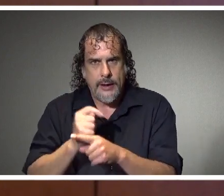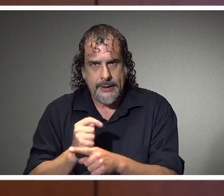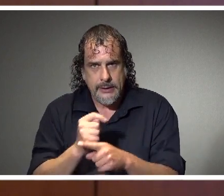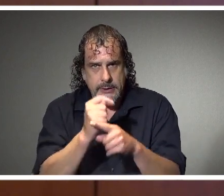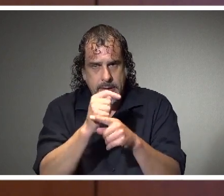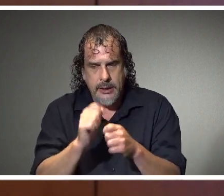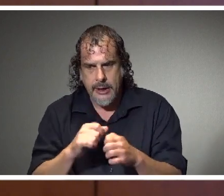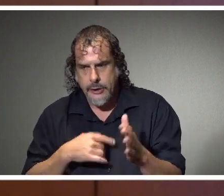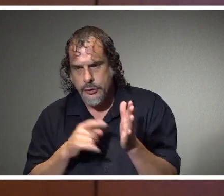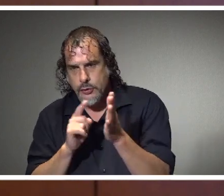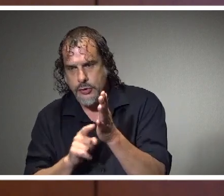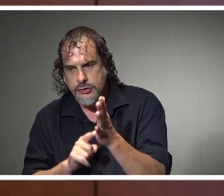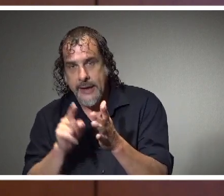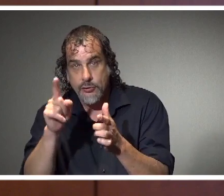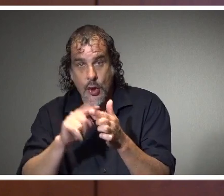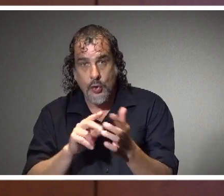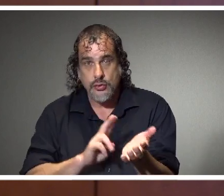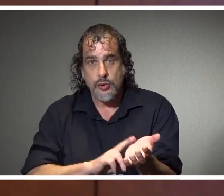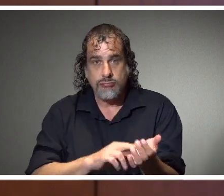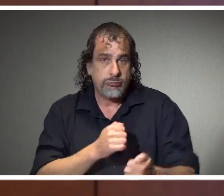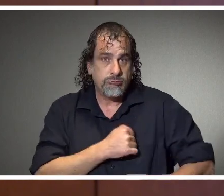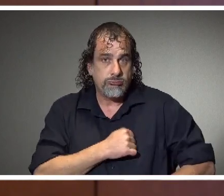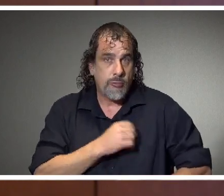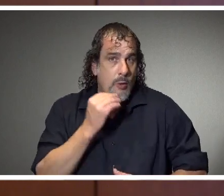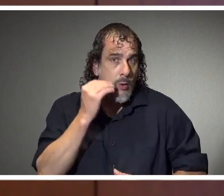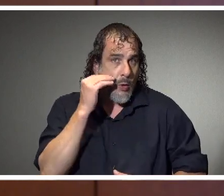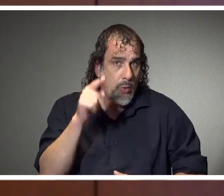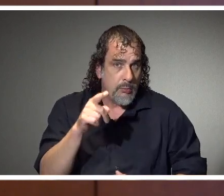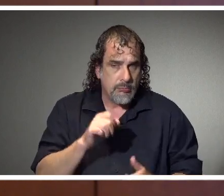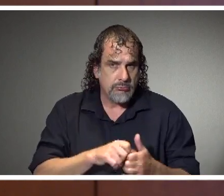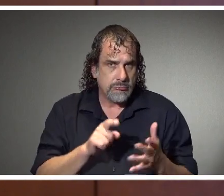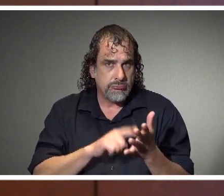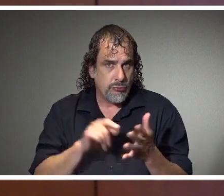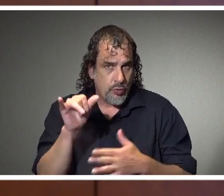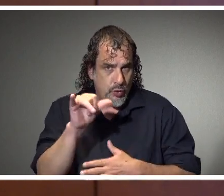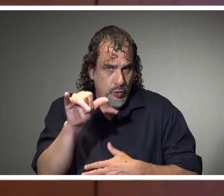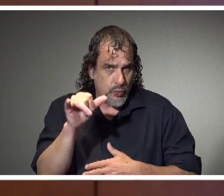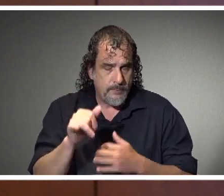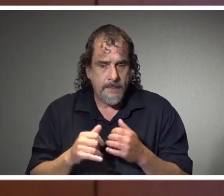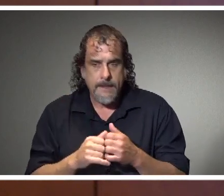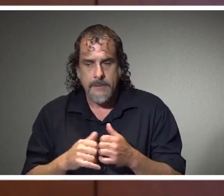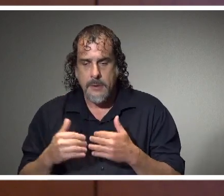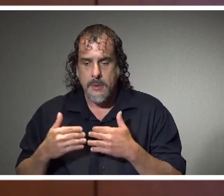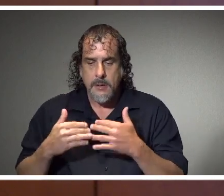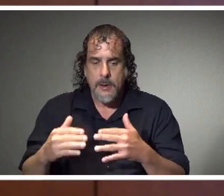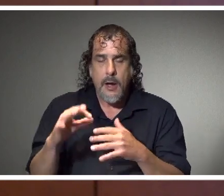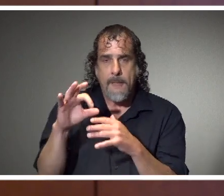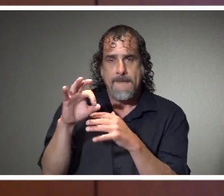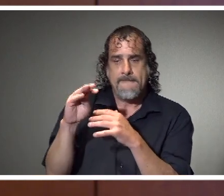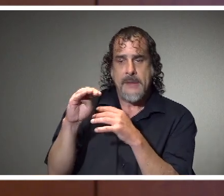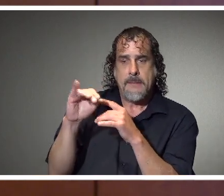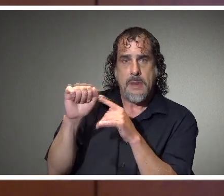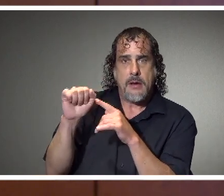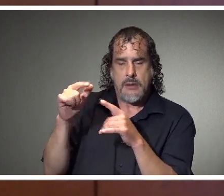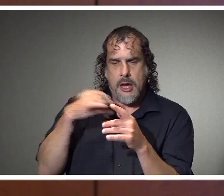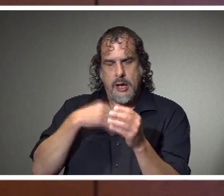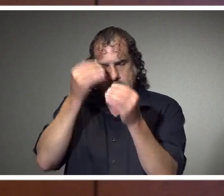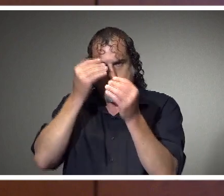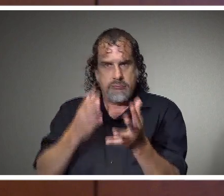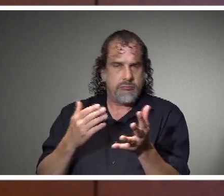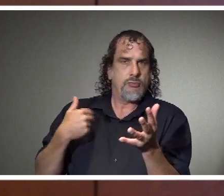in on those long-term care facilities as we're moving forward. FEMA has put out a notice